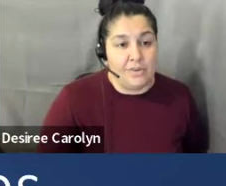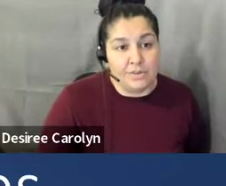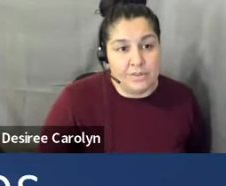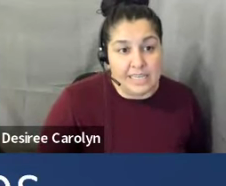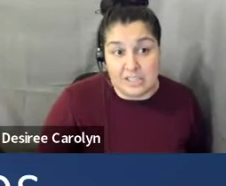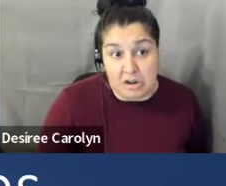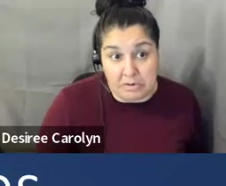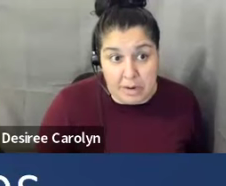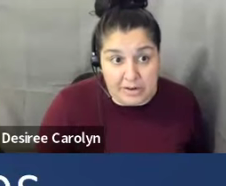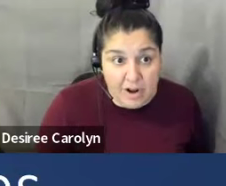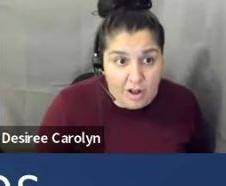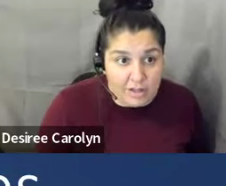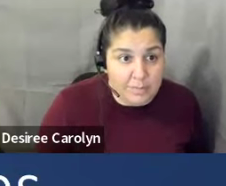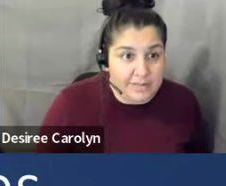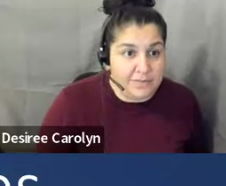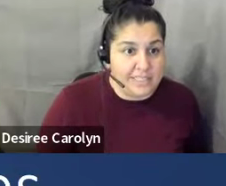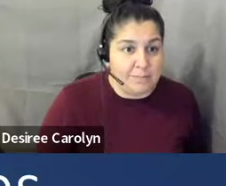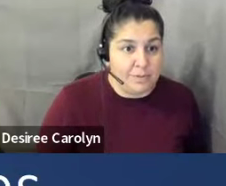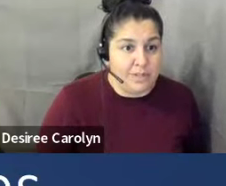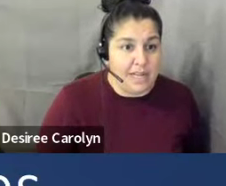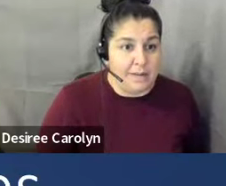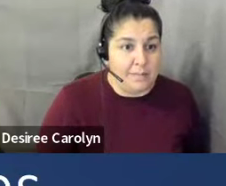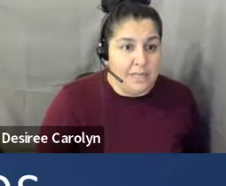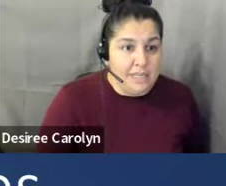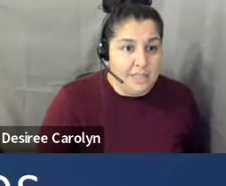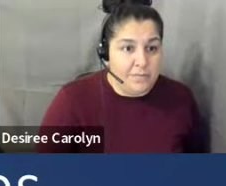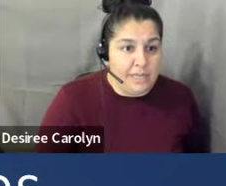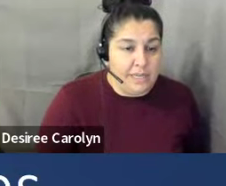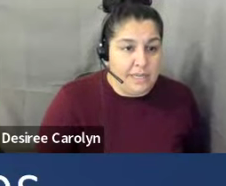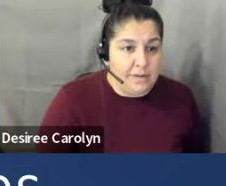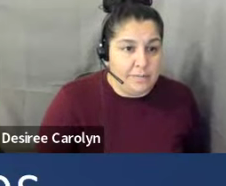And other things that are not required at all. But for example,